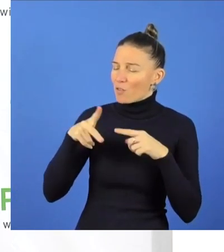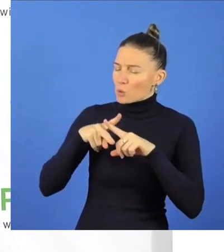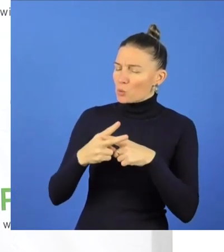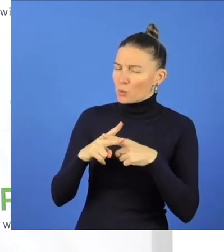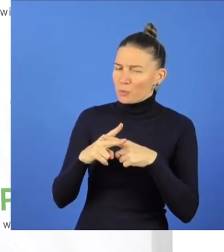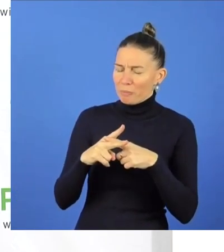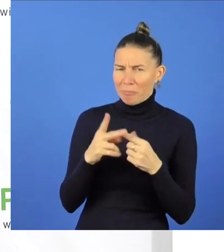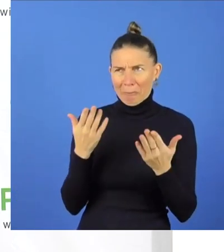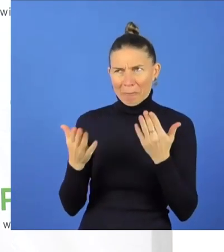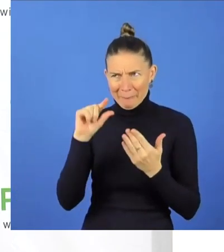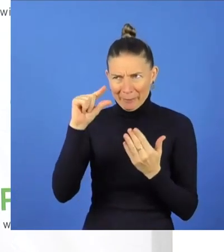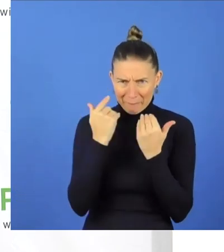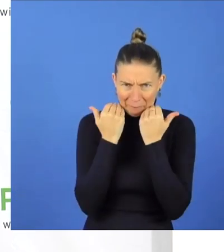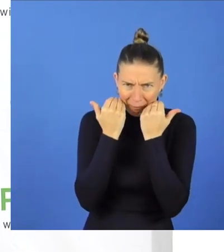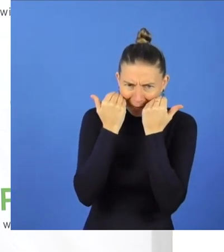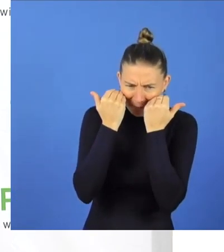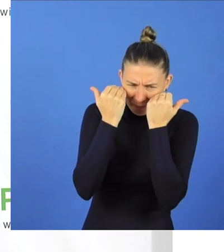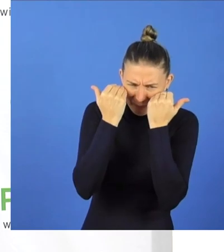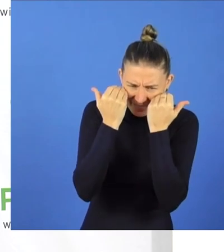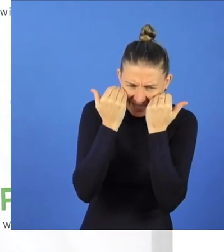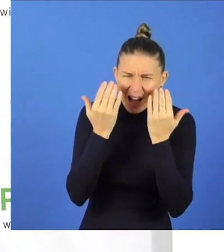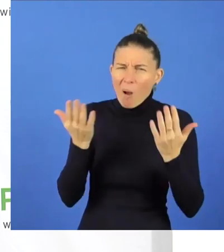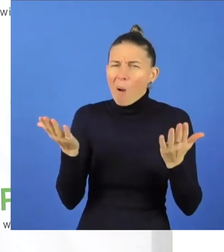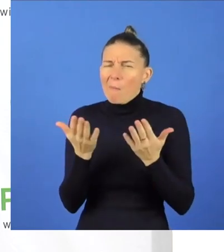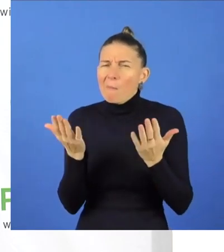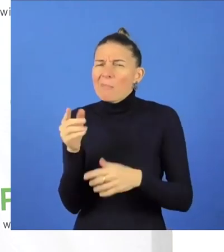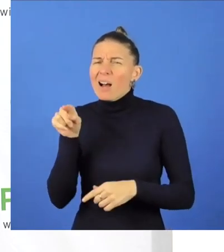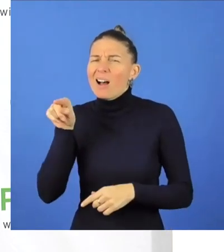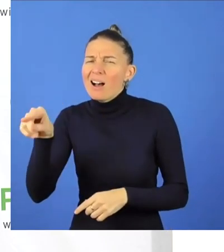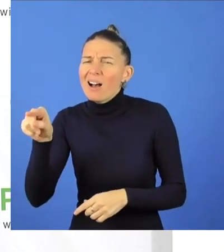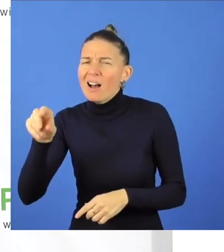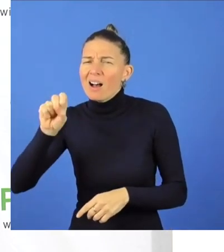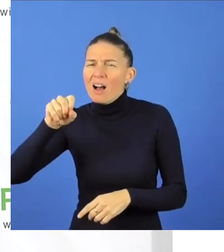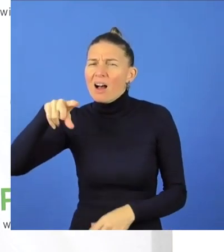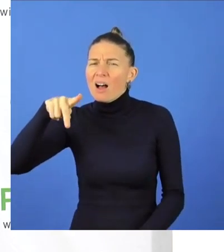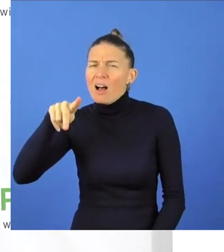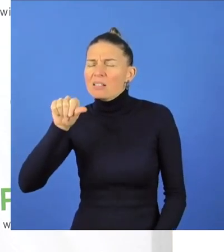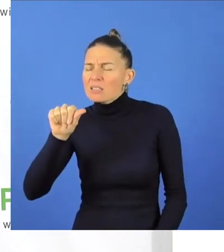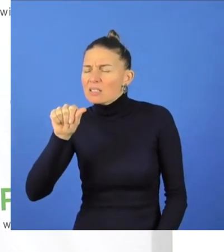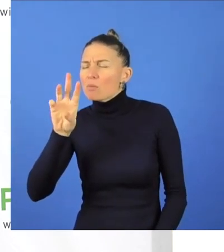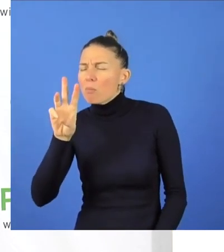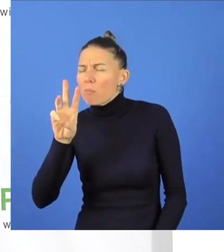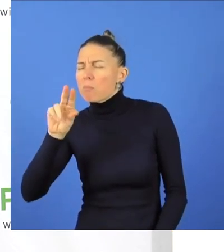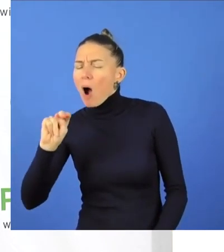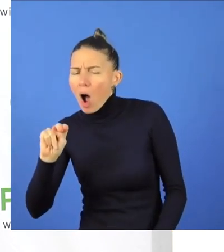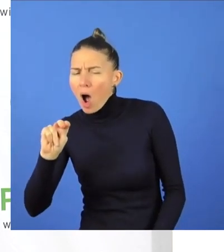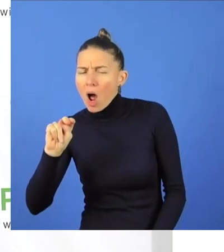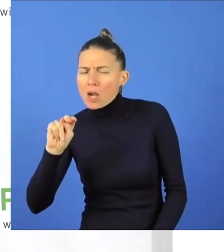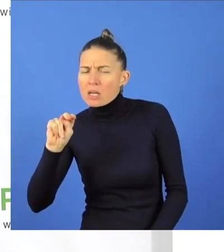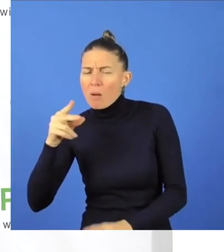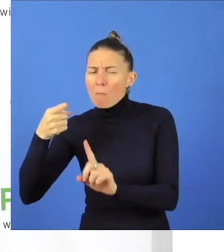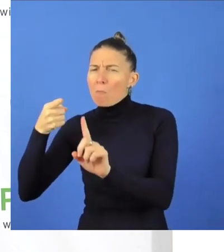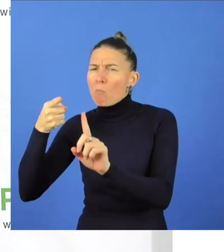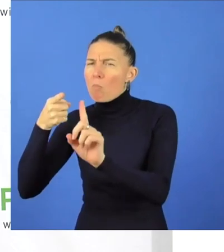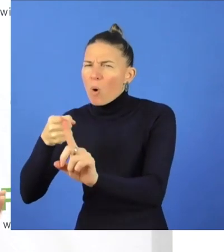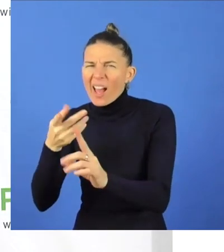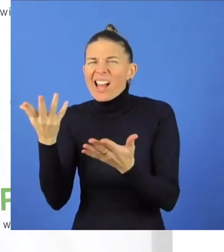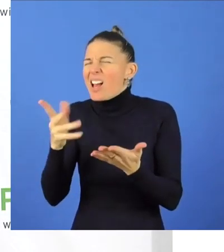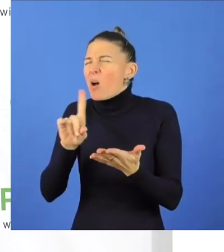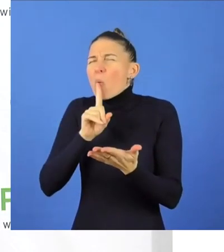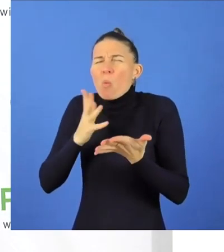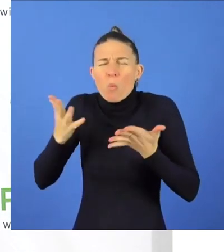need to know what is Spawnpoint actually, what does it mean actually? So it was, it is a question I would like to ask you again for the